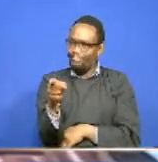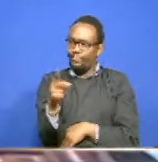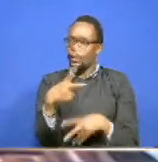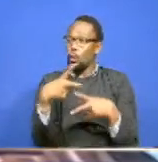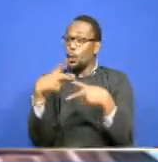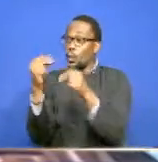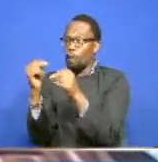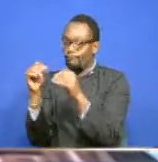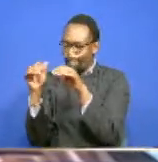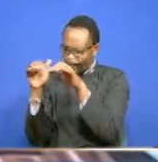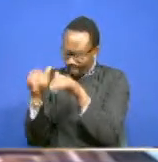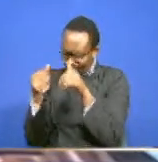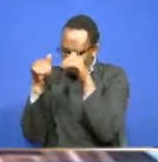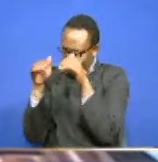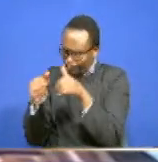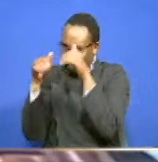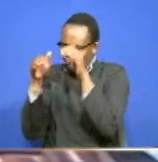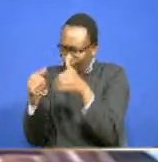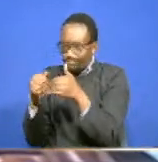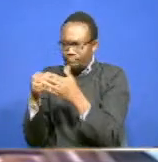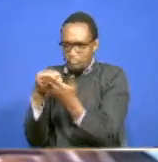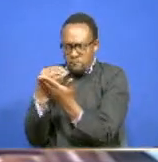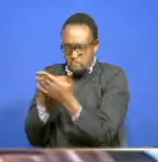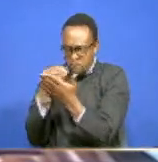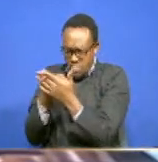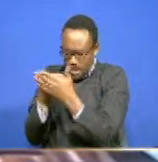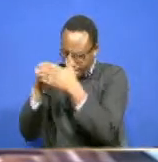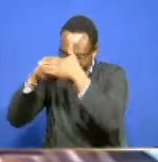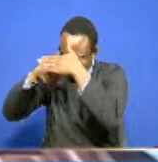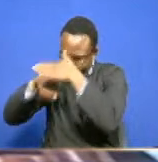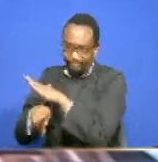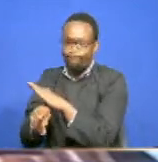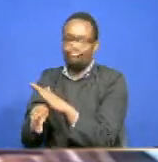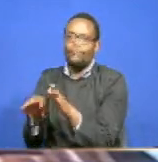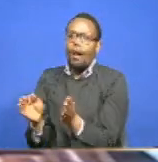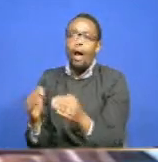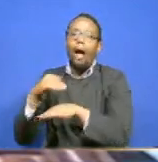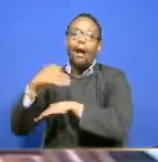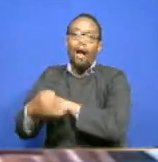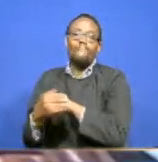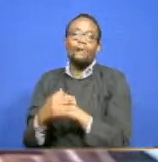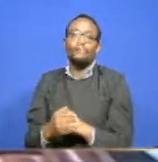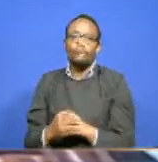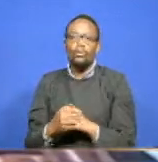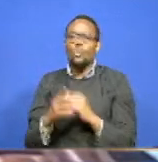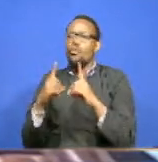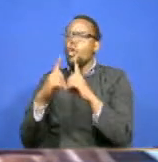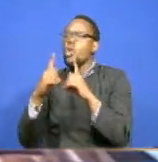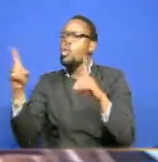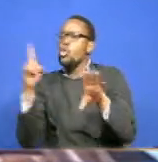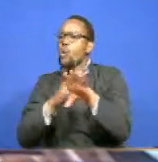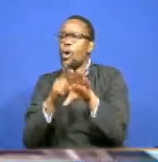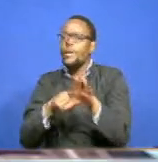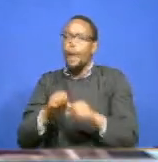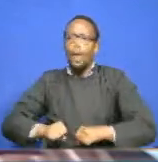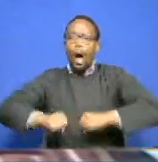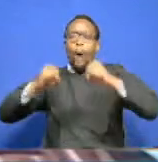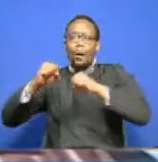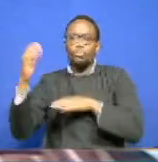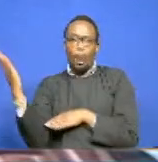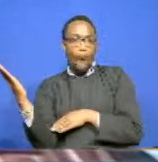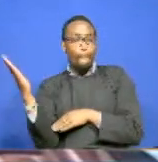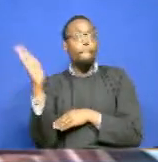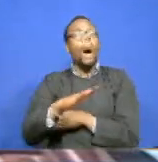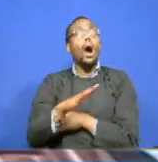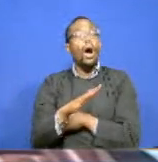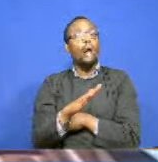off, dug a hole in the ground, and hid his master's money. After a long time, the master of the servants